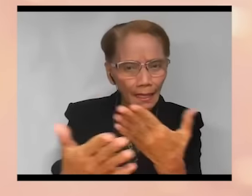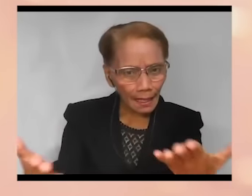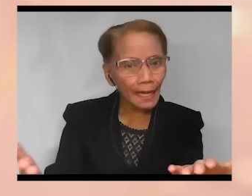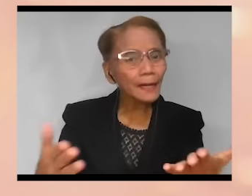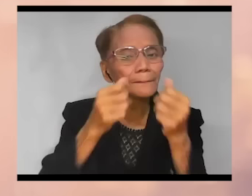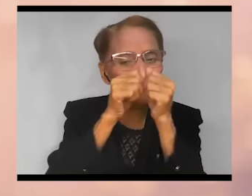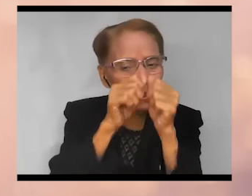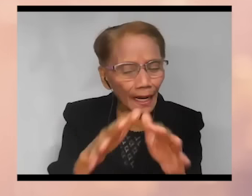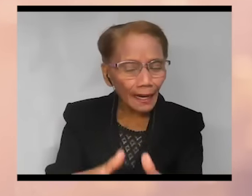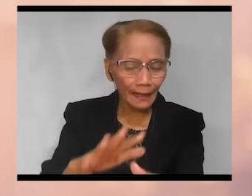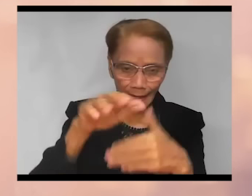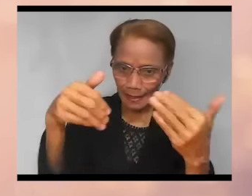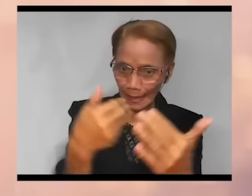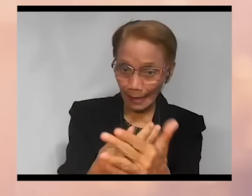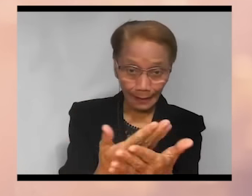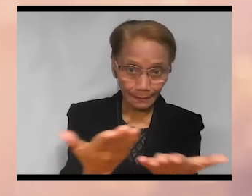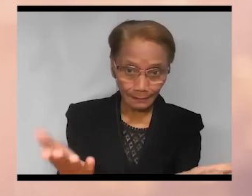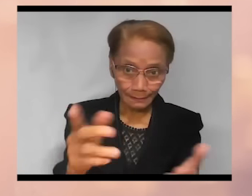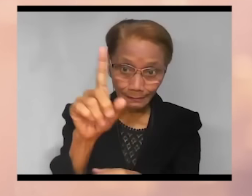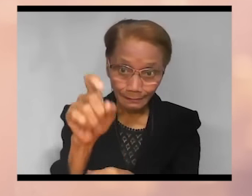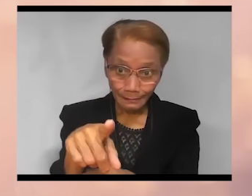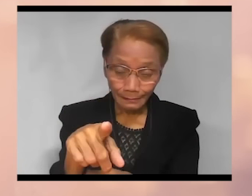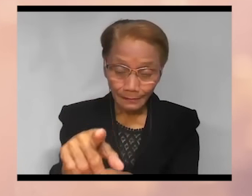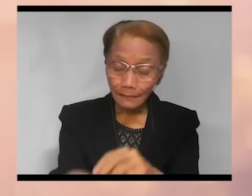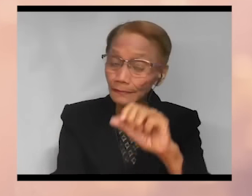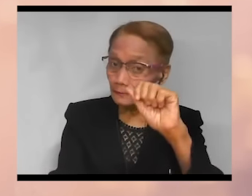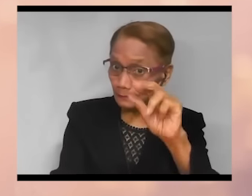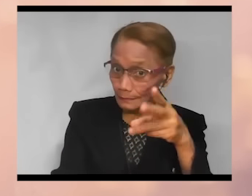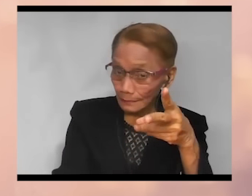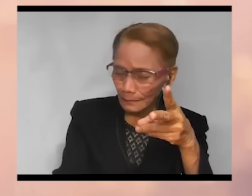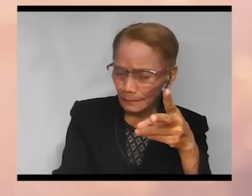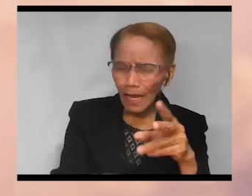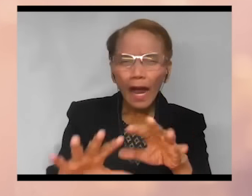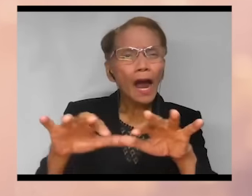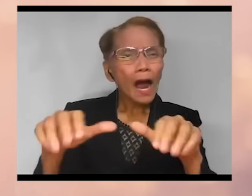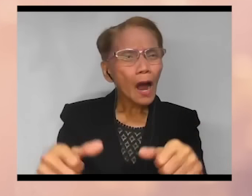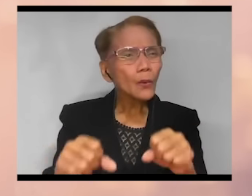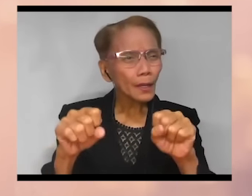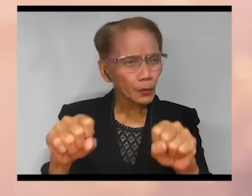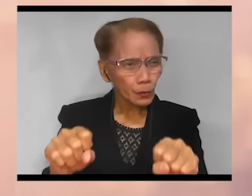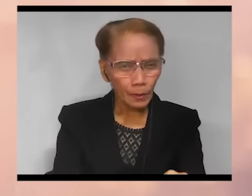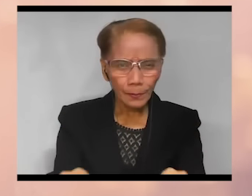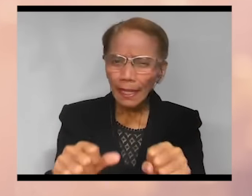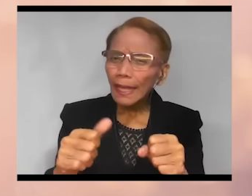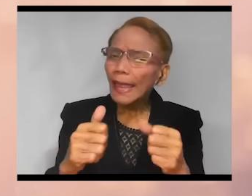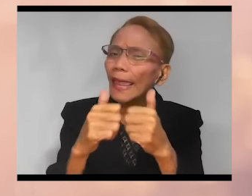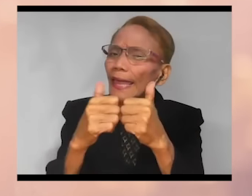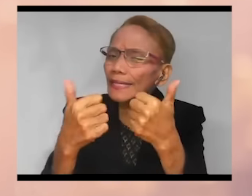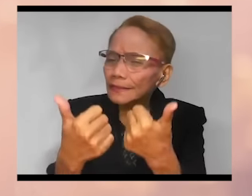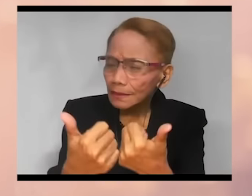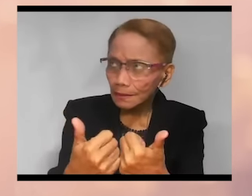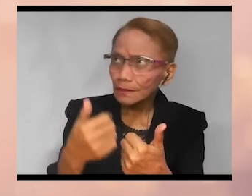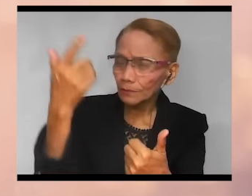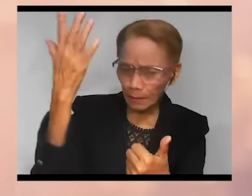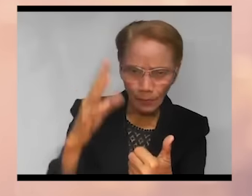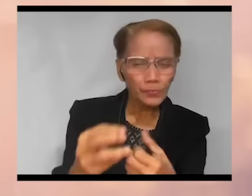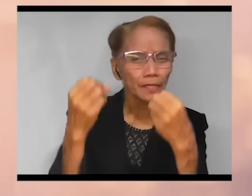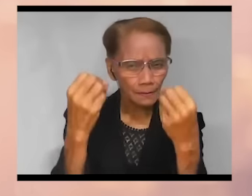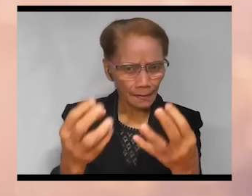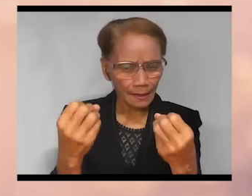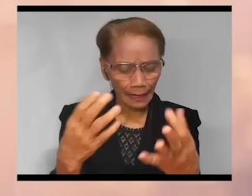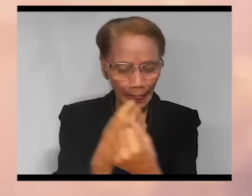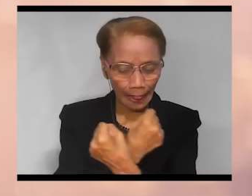lahat? The second point is, how can we be agents of God's bountiful love?